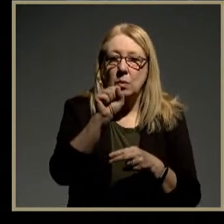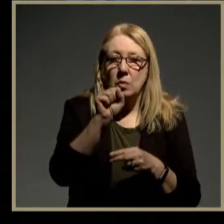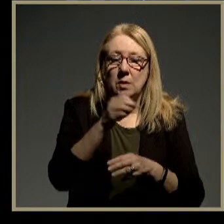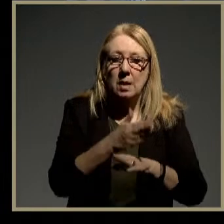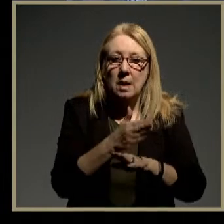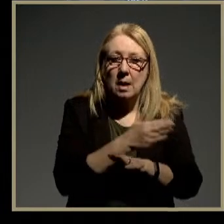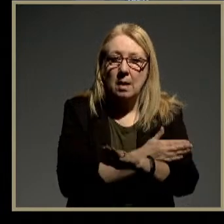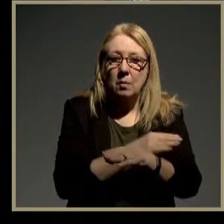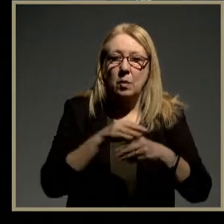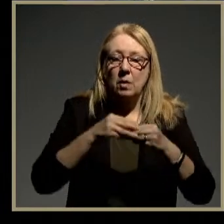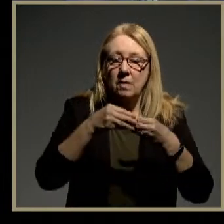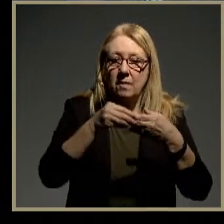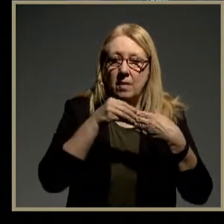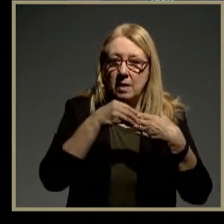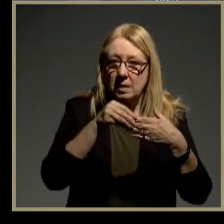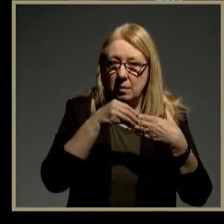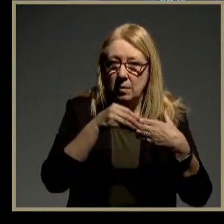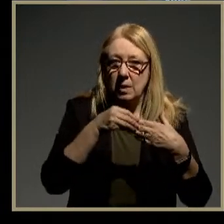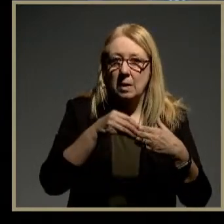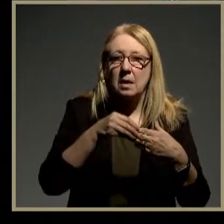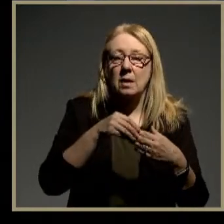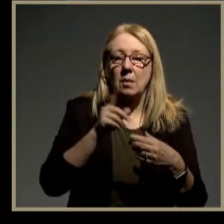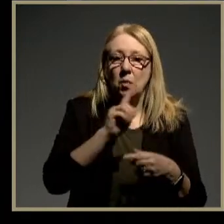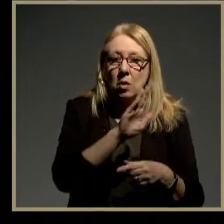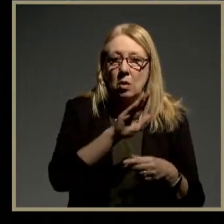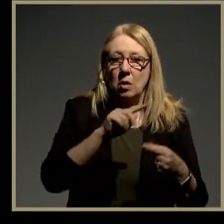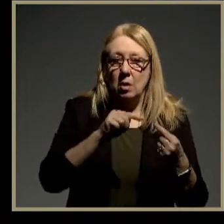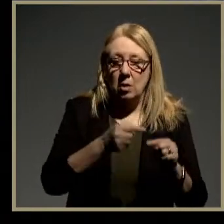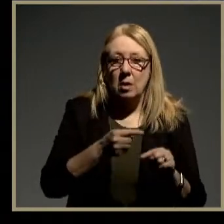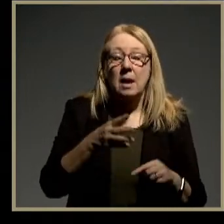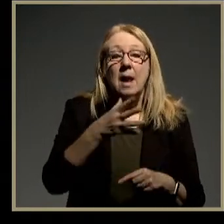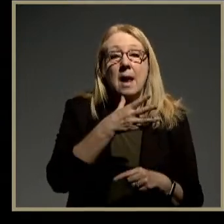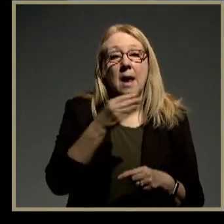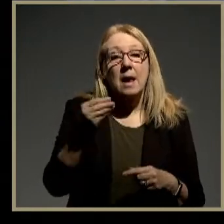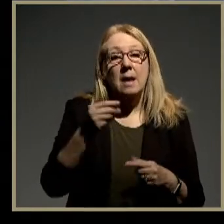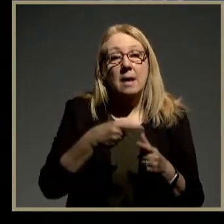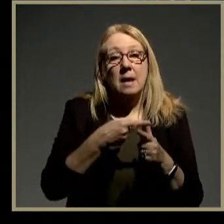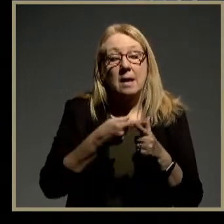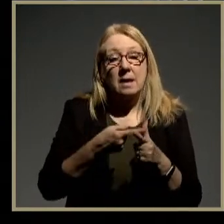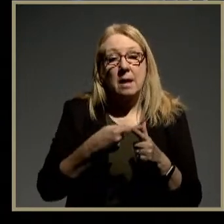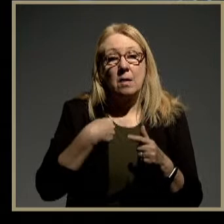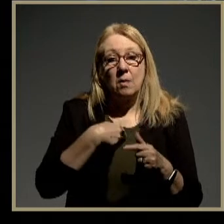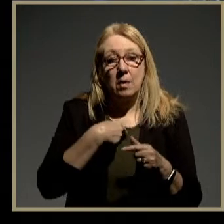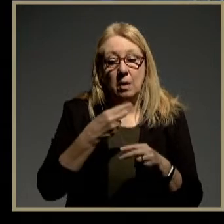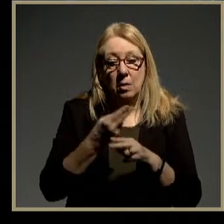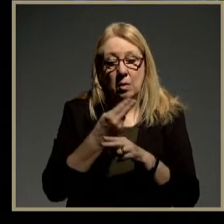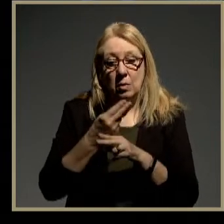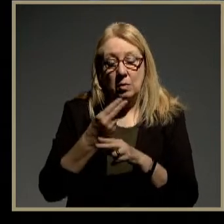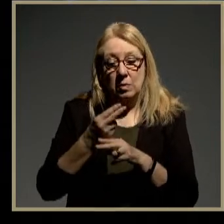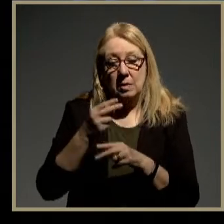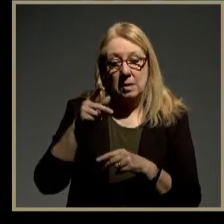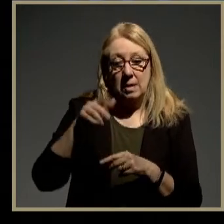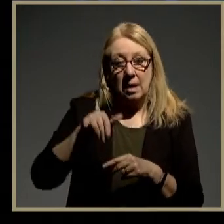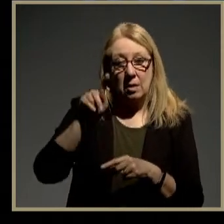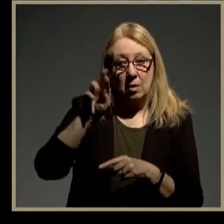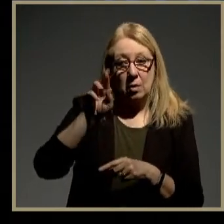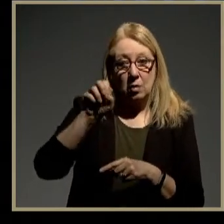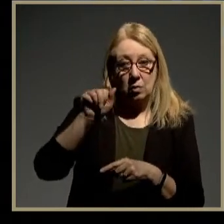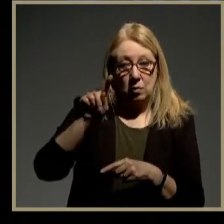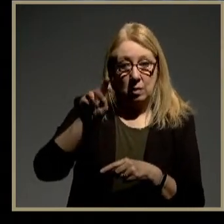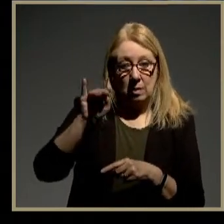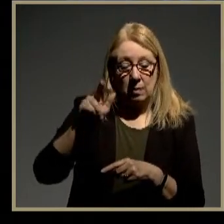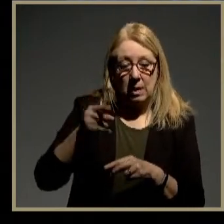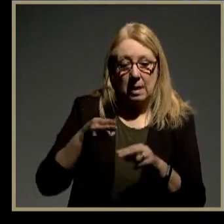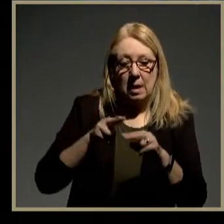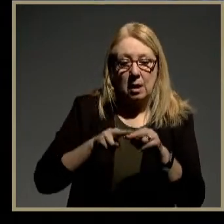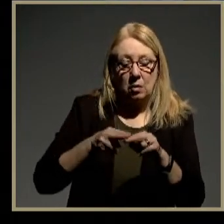improve the pliability of the tissue around her injury. And then we ultimately put her on the load-reducing treadmill, gradually